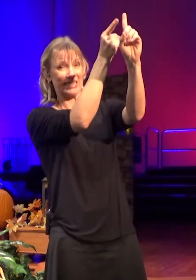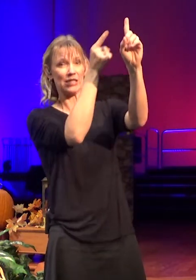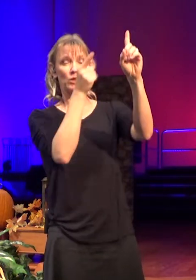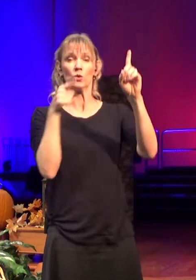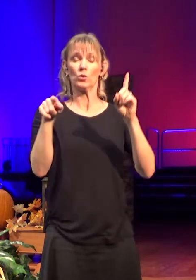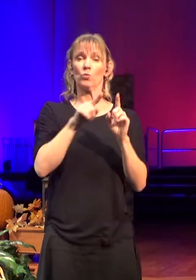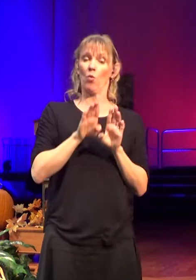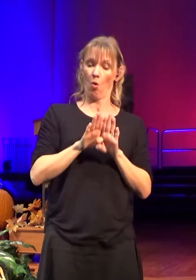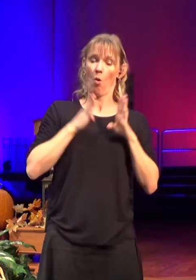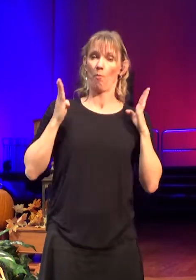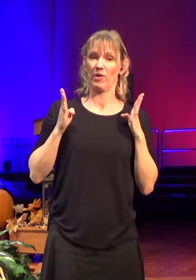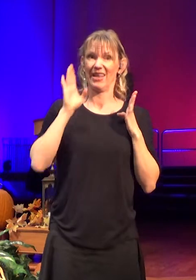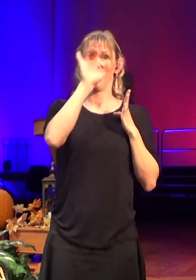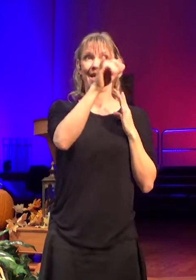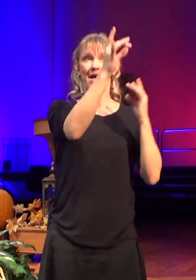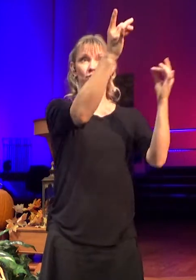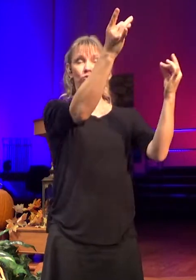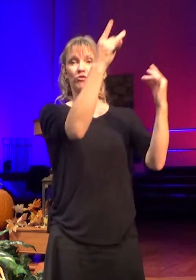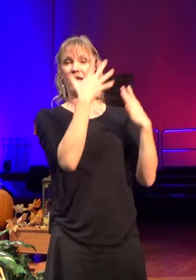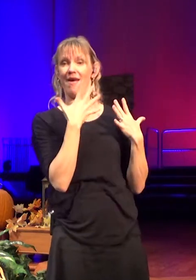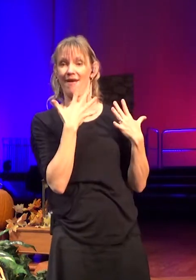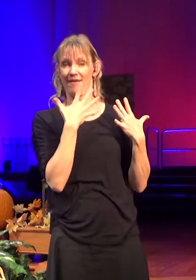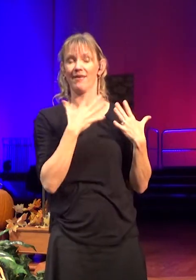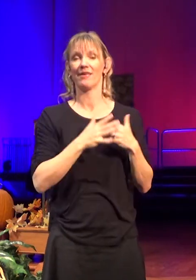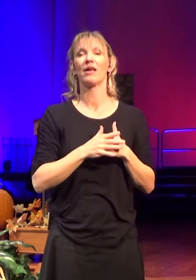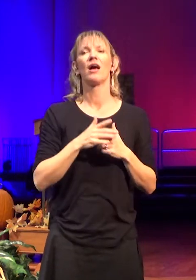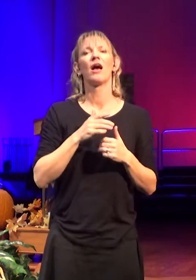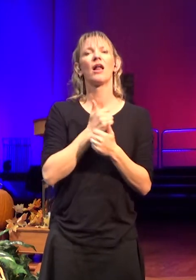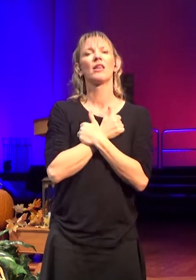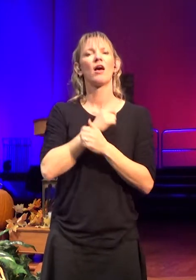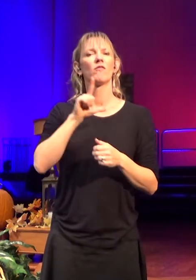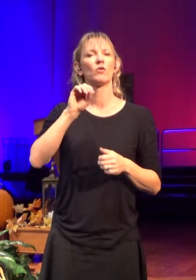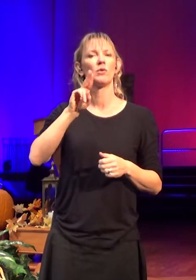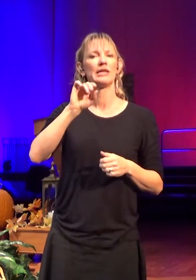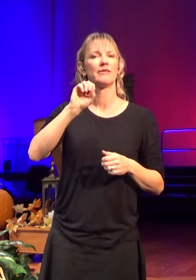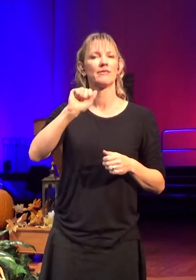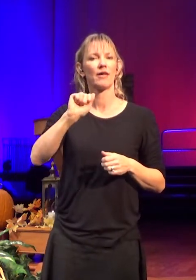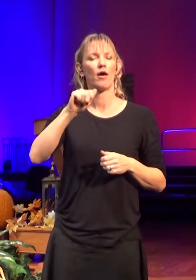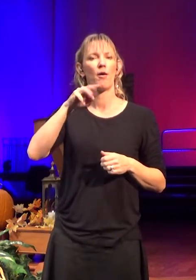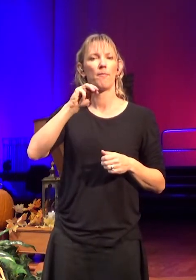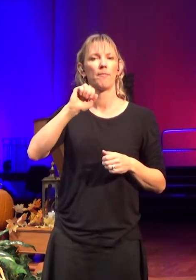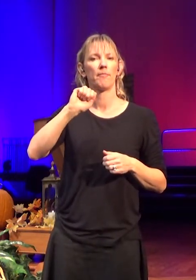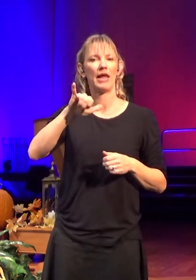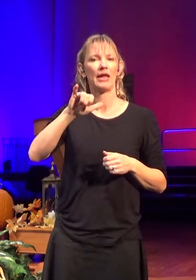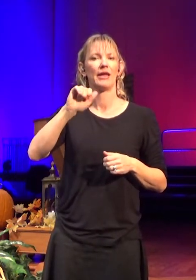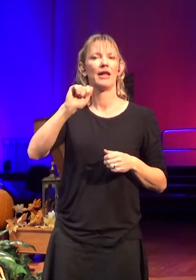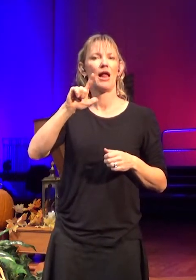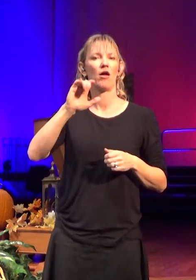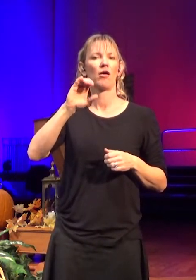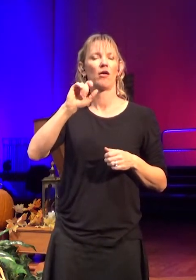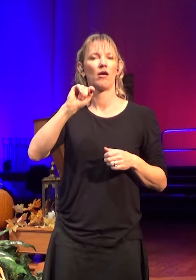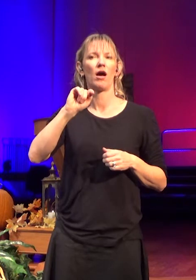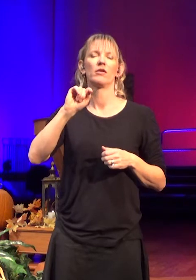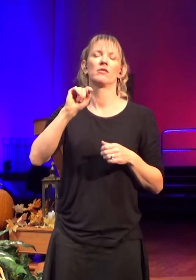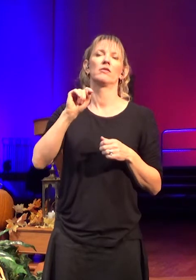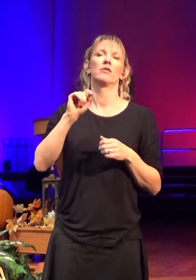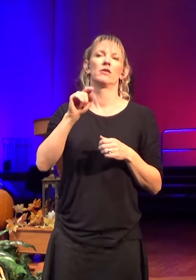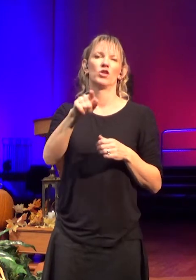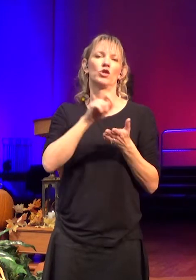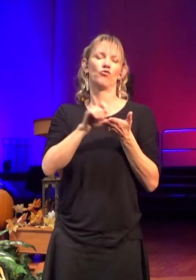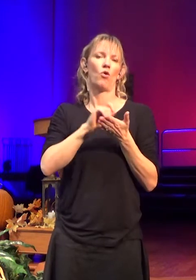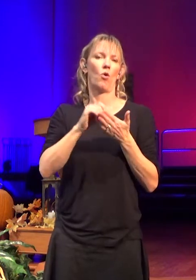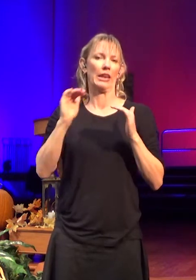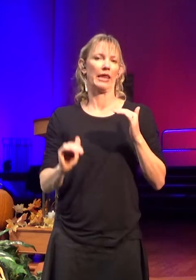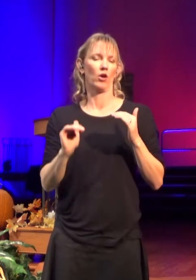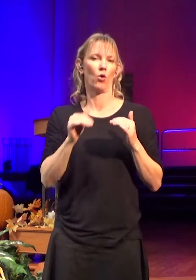and that you open up to have shine on you. I love how Louisa May Alcott put it, the transcendentalist